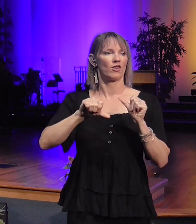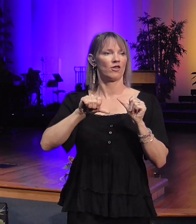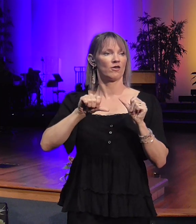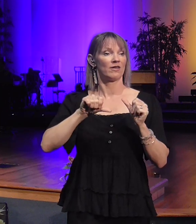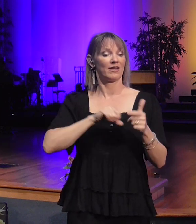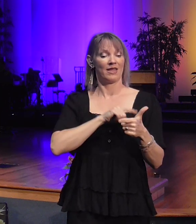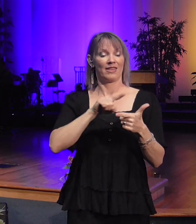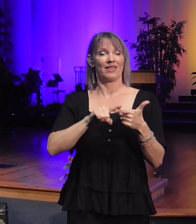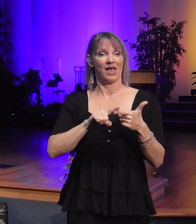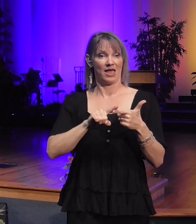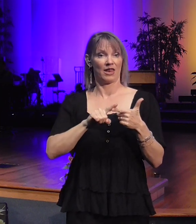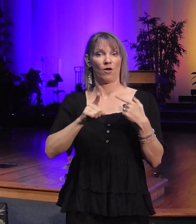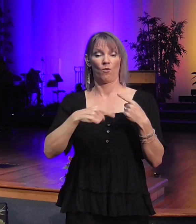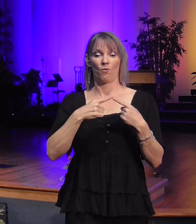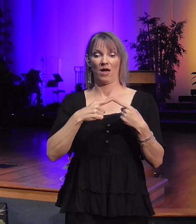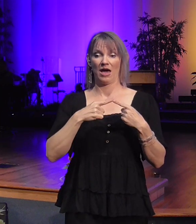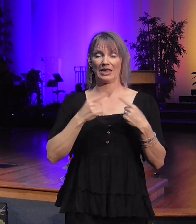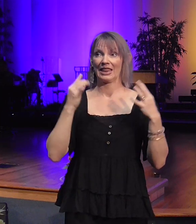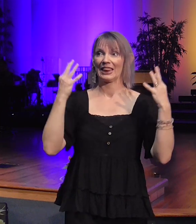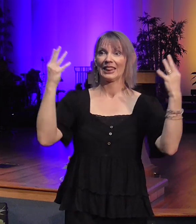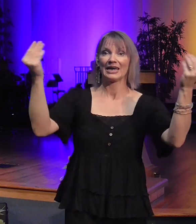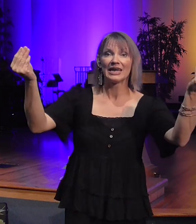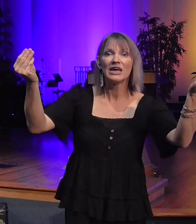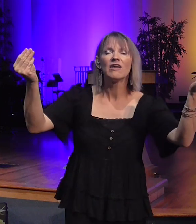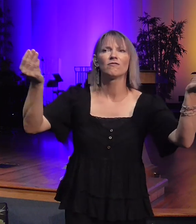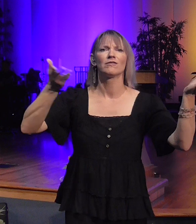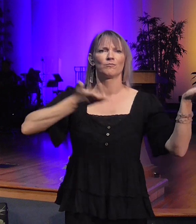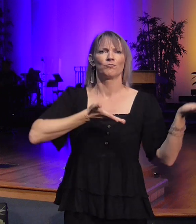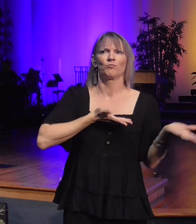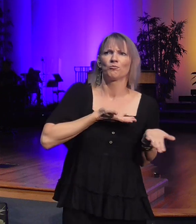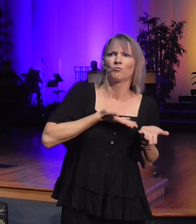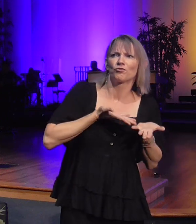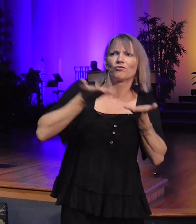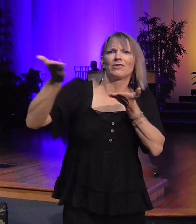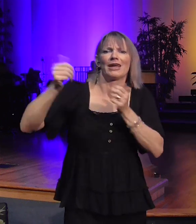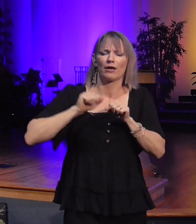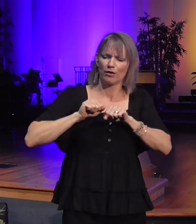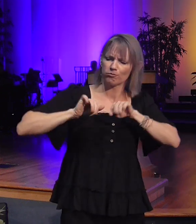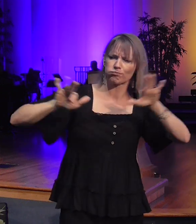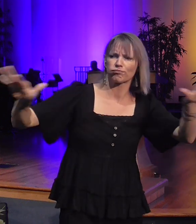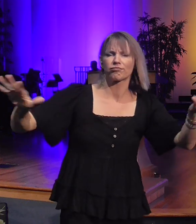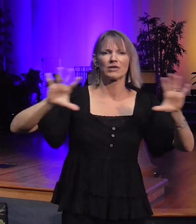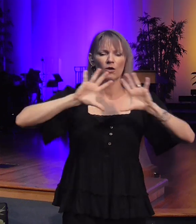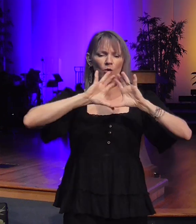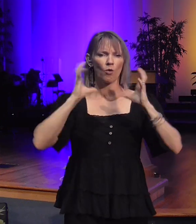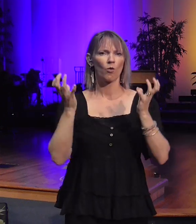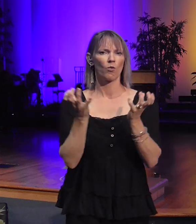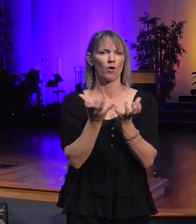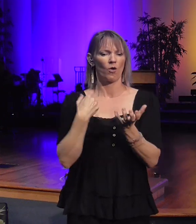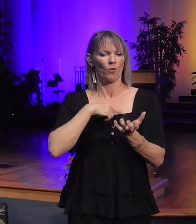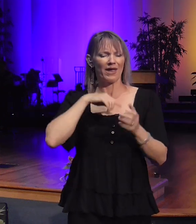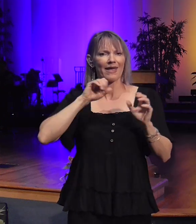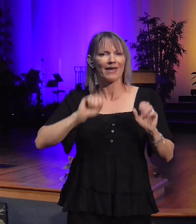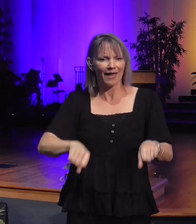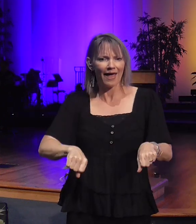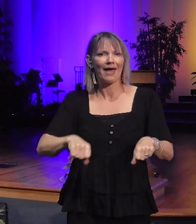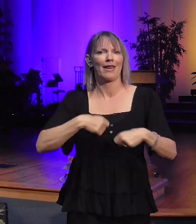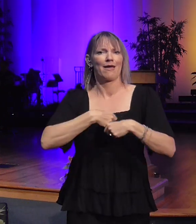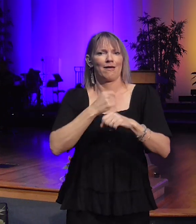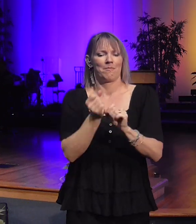this space and take it out into the world, and we can be peacemakers in this